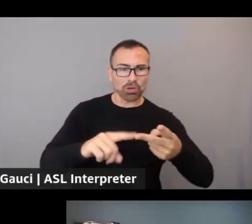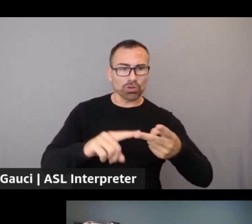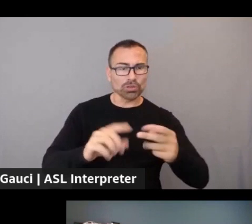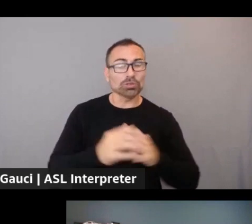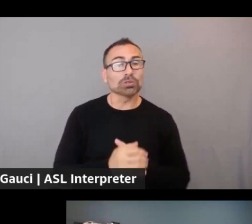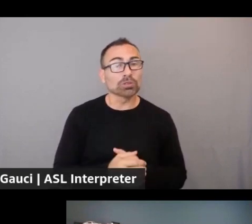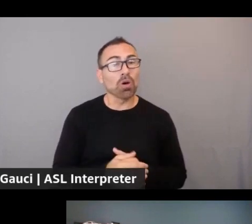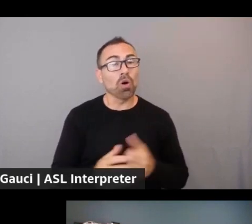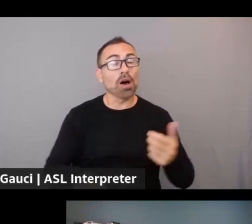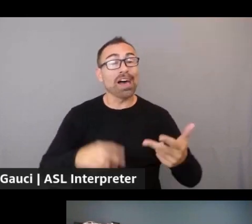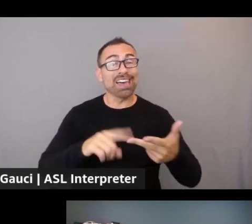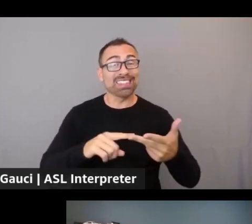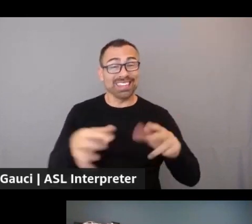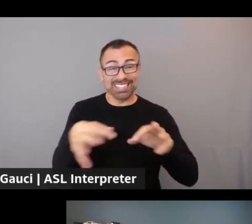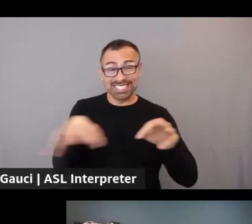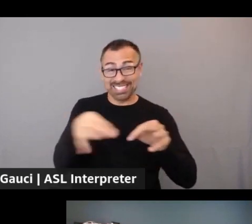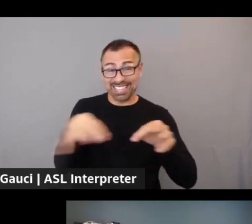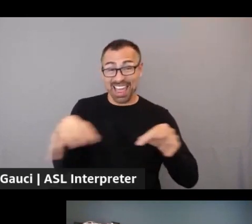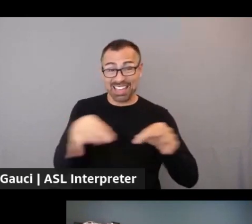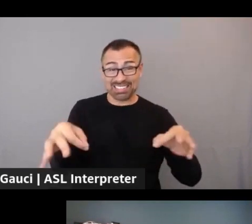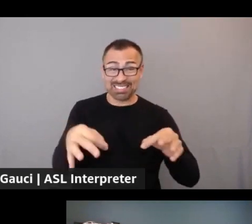language models or LLM these days.